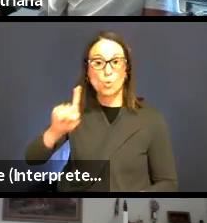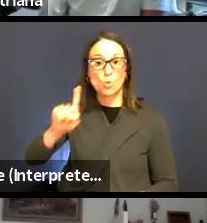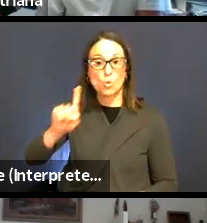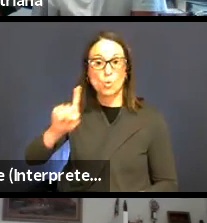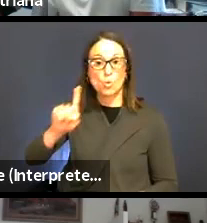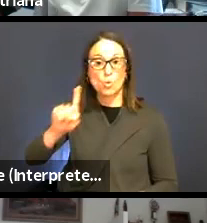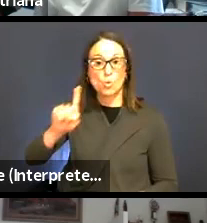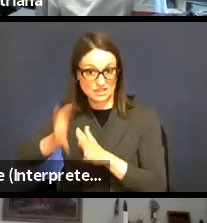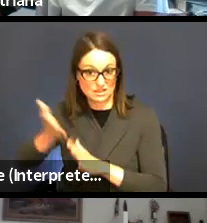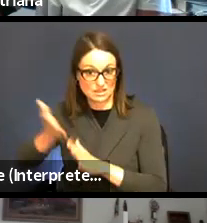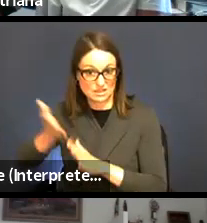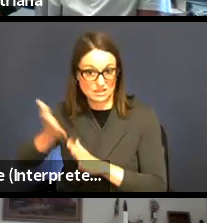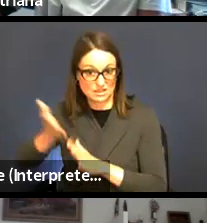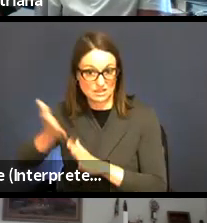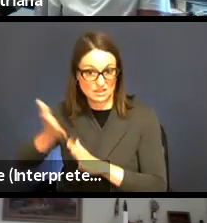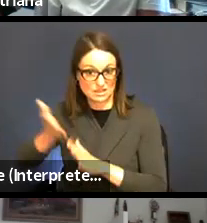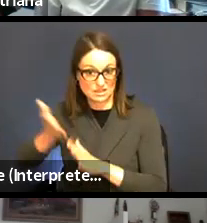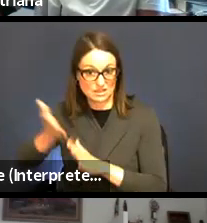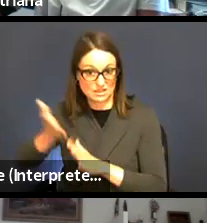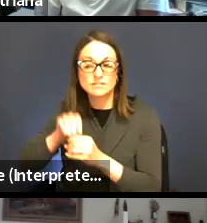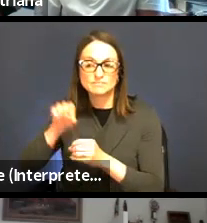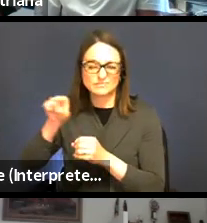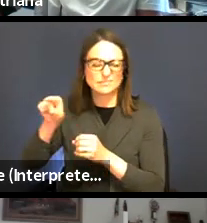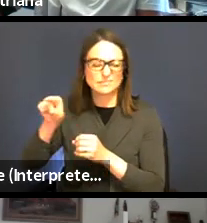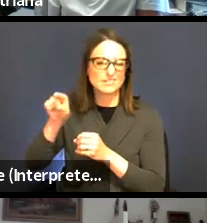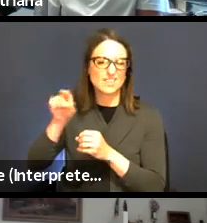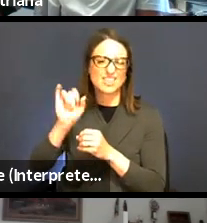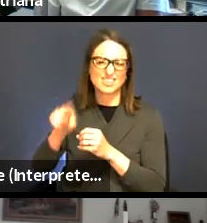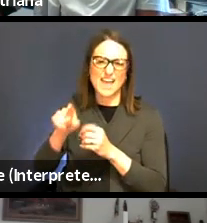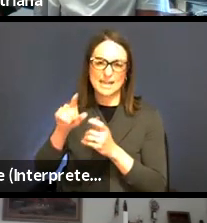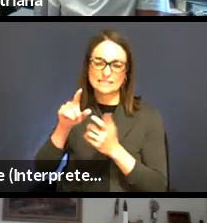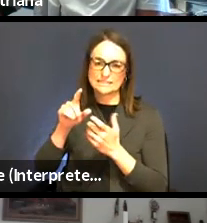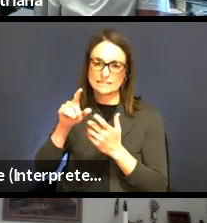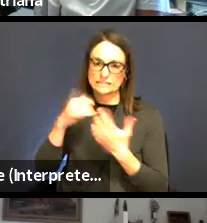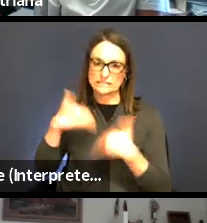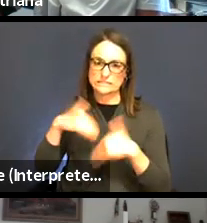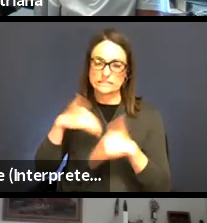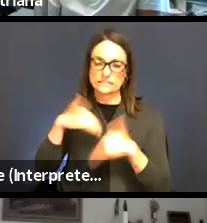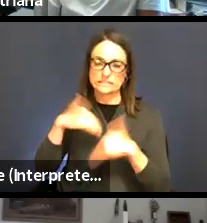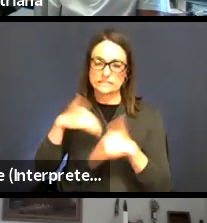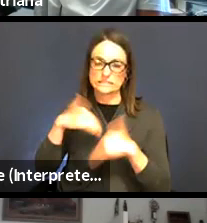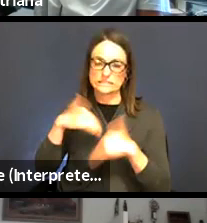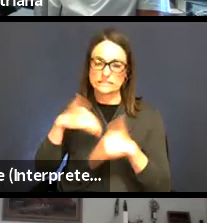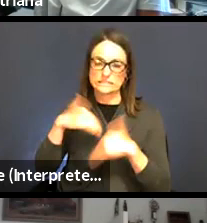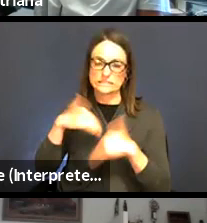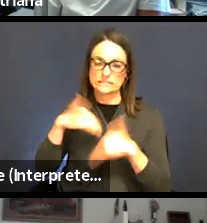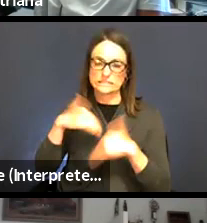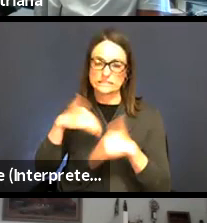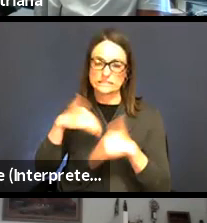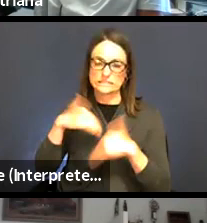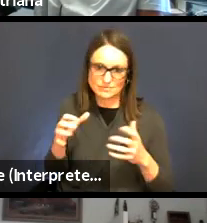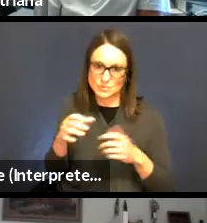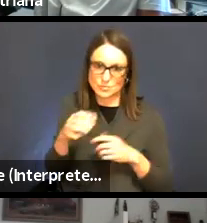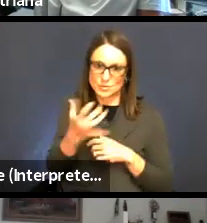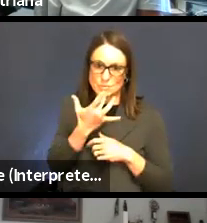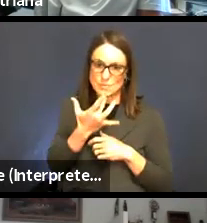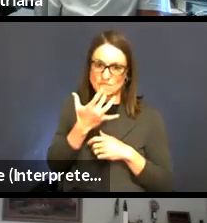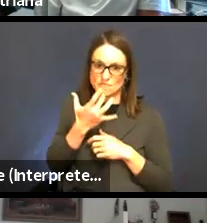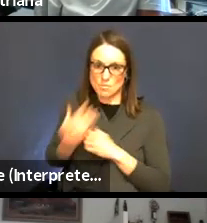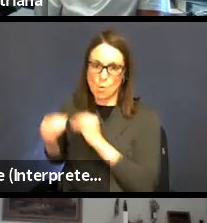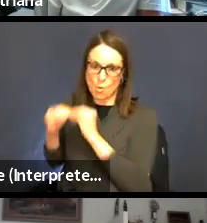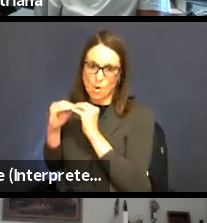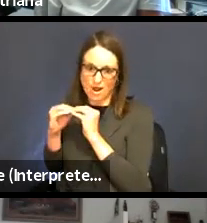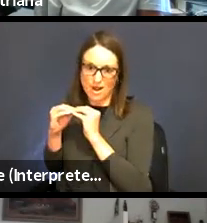certainly a much thinner level than anybody would want to have in our operating reserve, but also